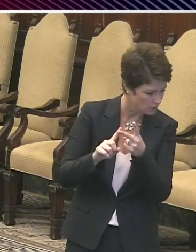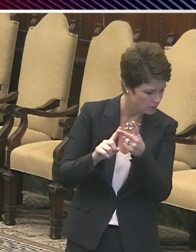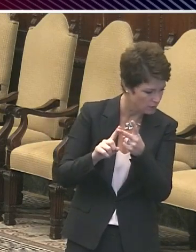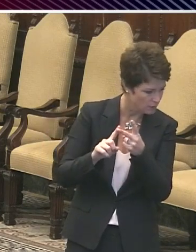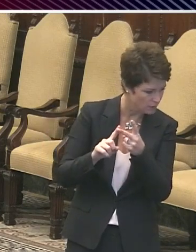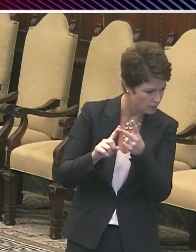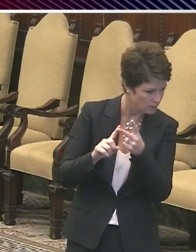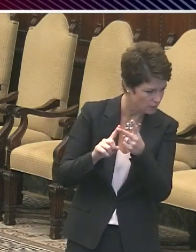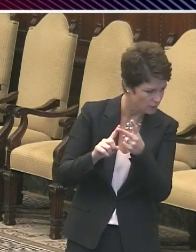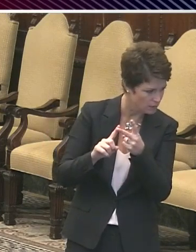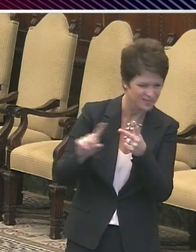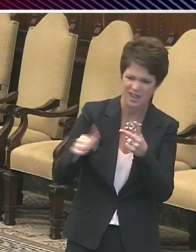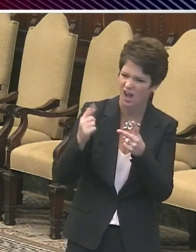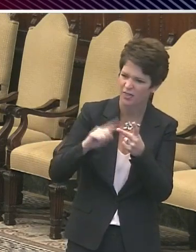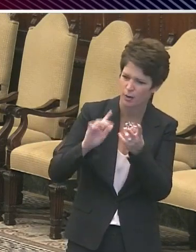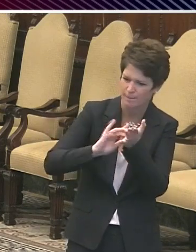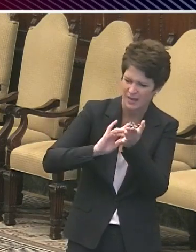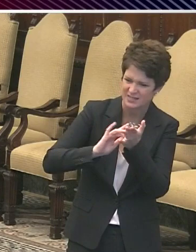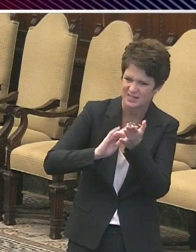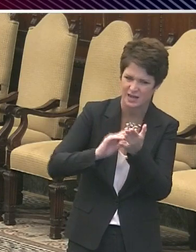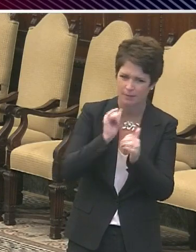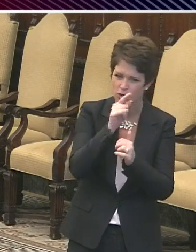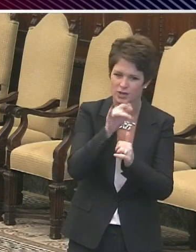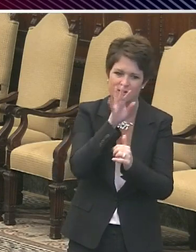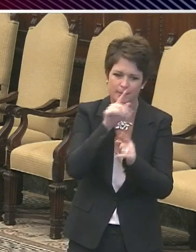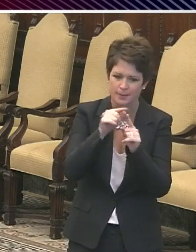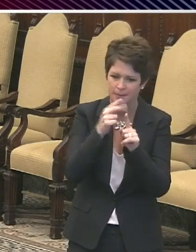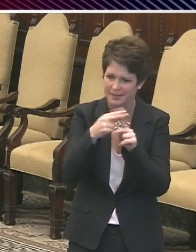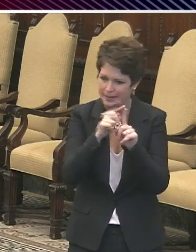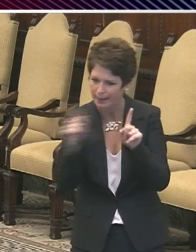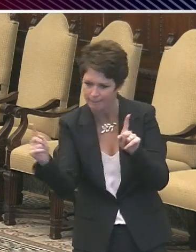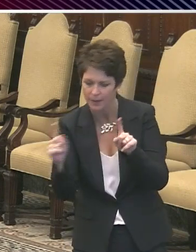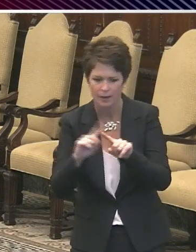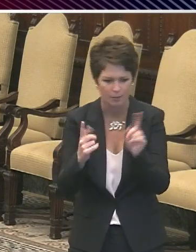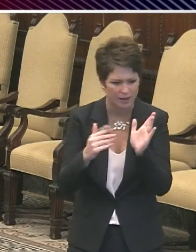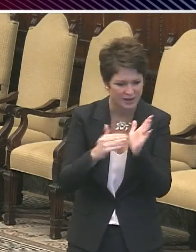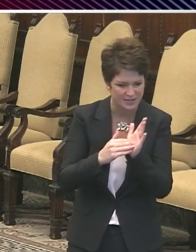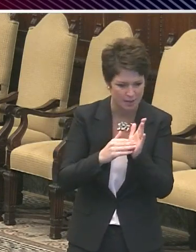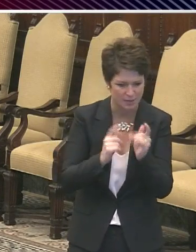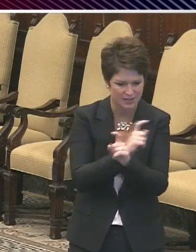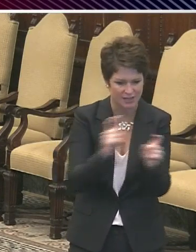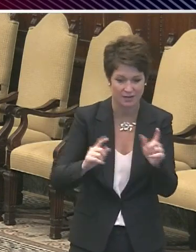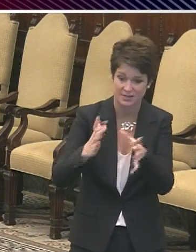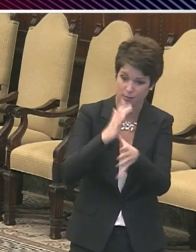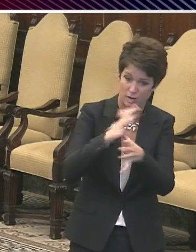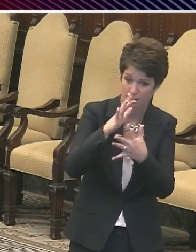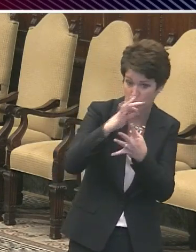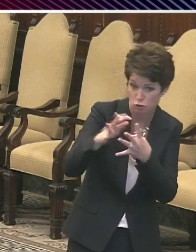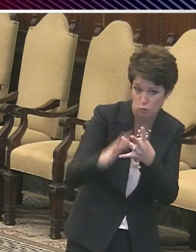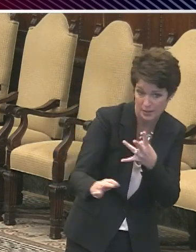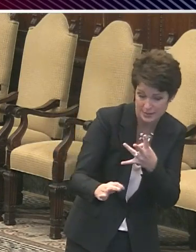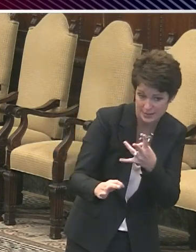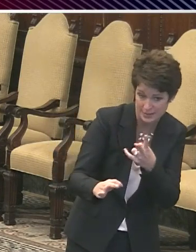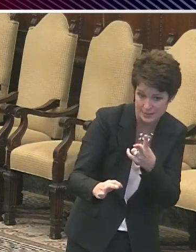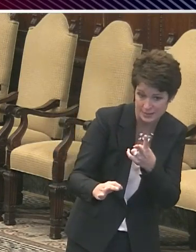remdesivir, I believe is how you pronounce it, has that been instituted as the drug of primary choice?